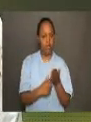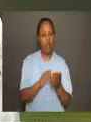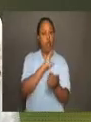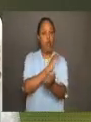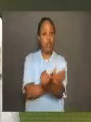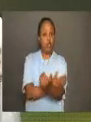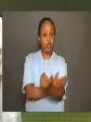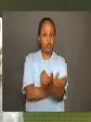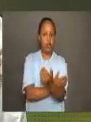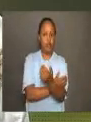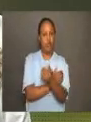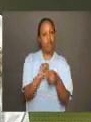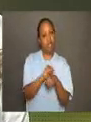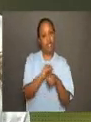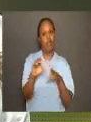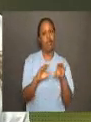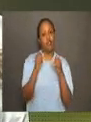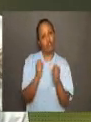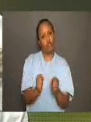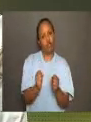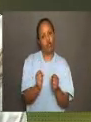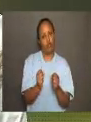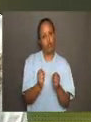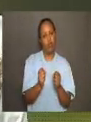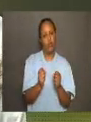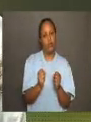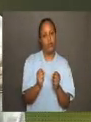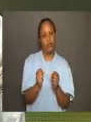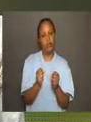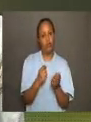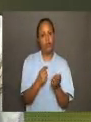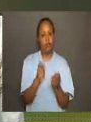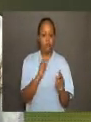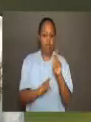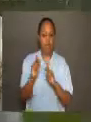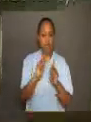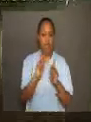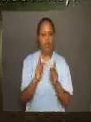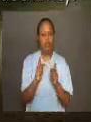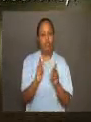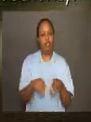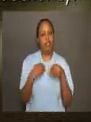power within the limits imposed upon them by the people.